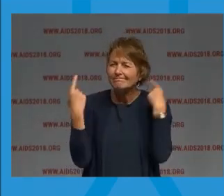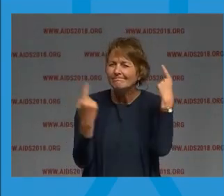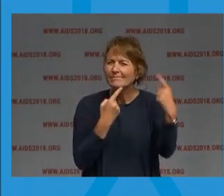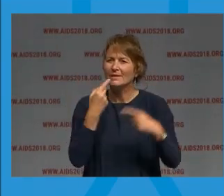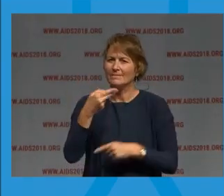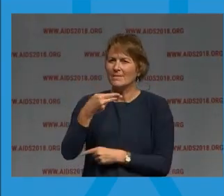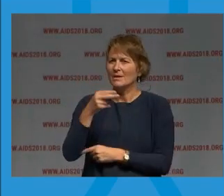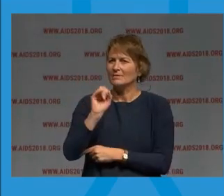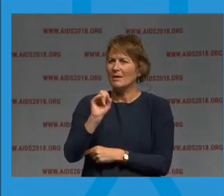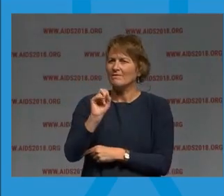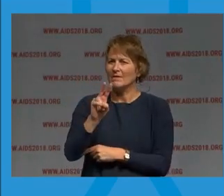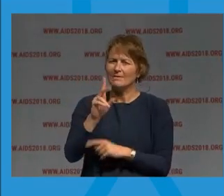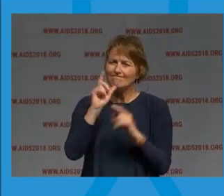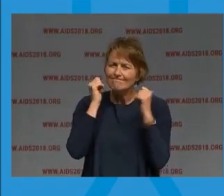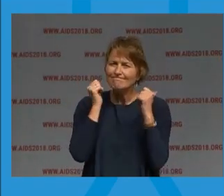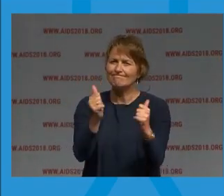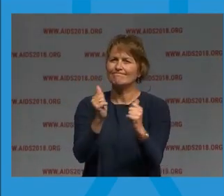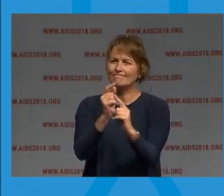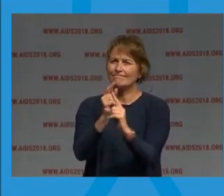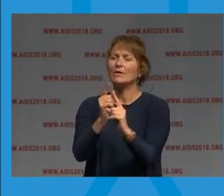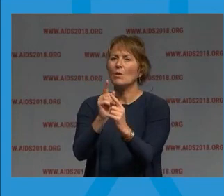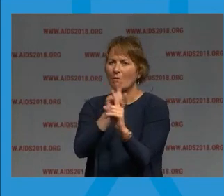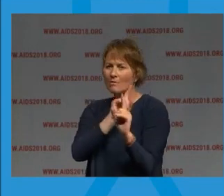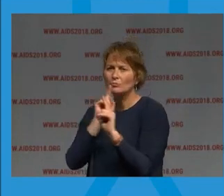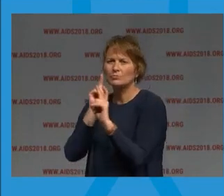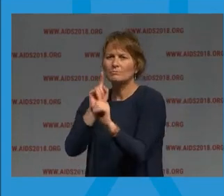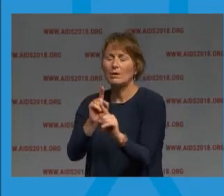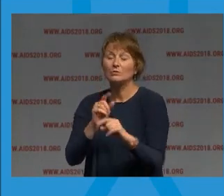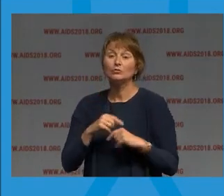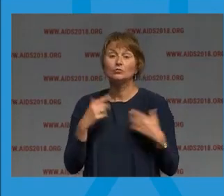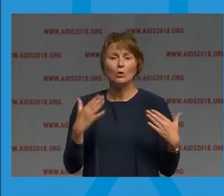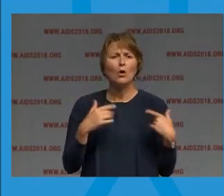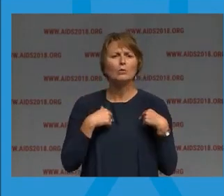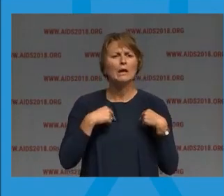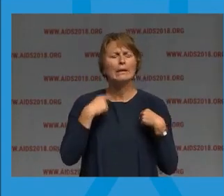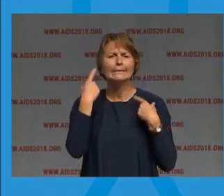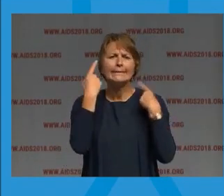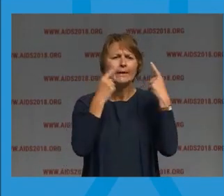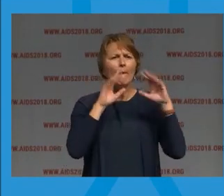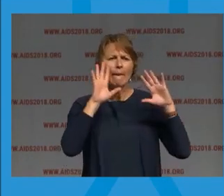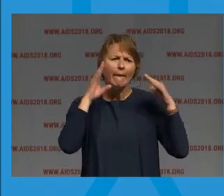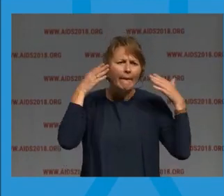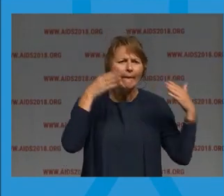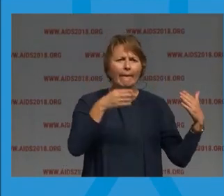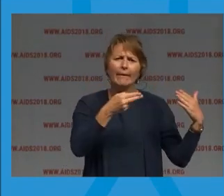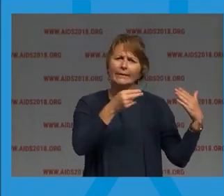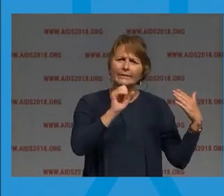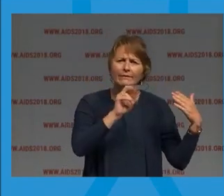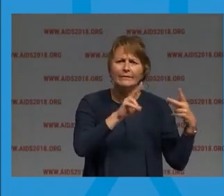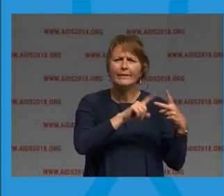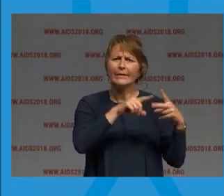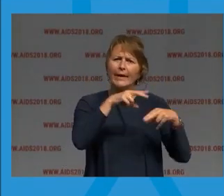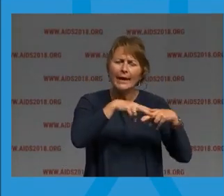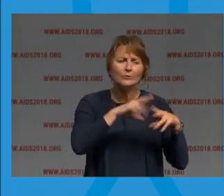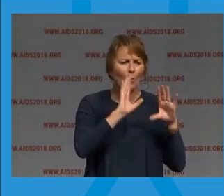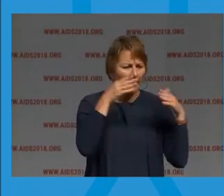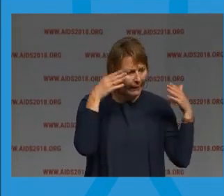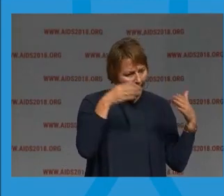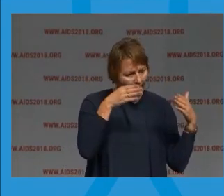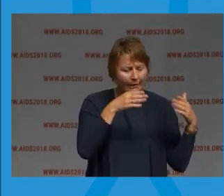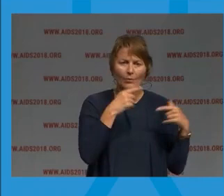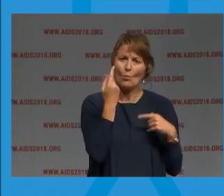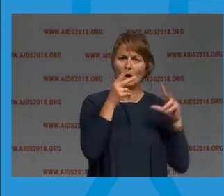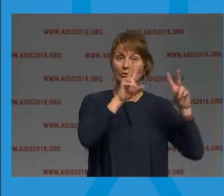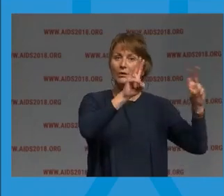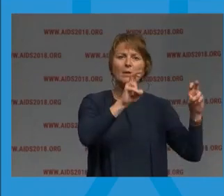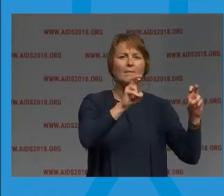response, we remain steadfast in our efforts to shift from focusing solely on HIV/AIDS and working more generally